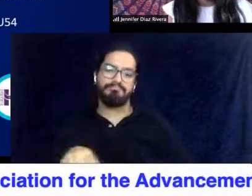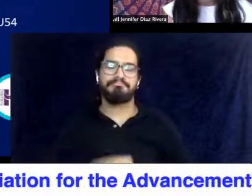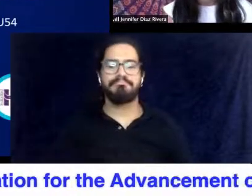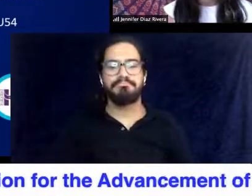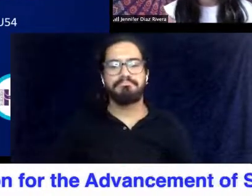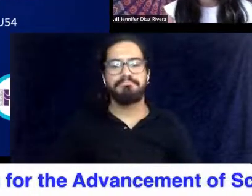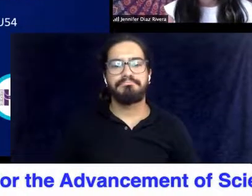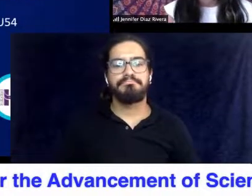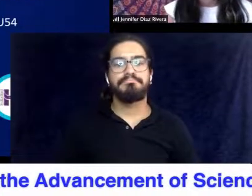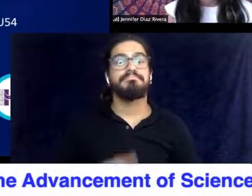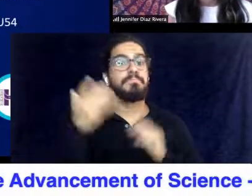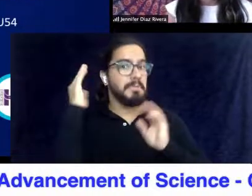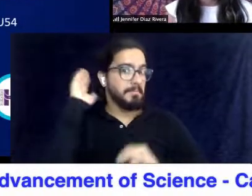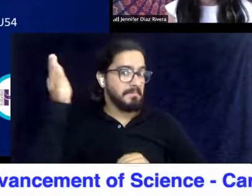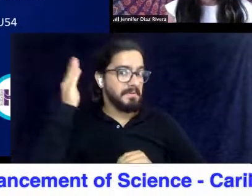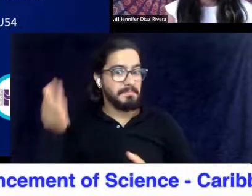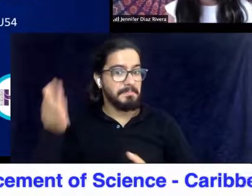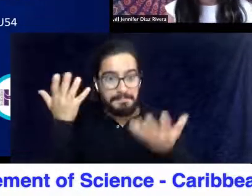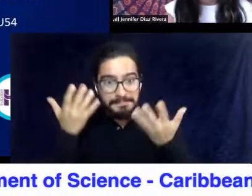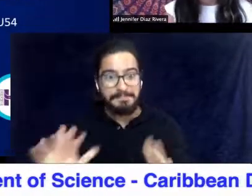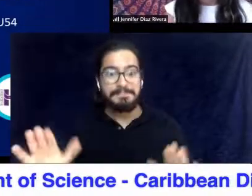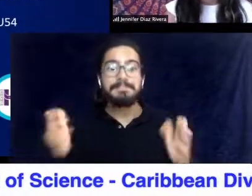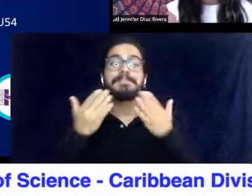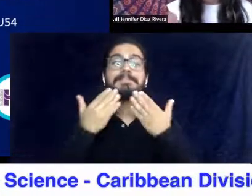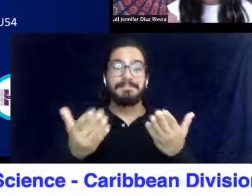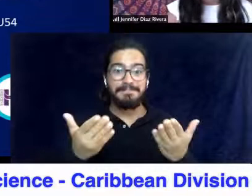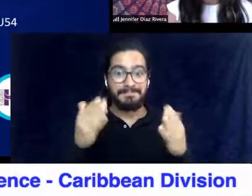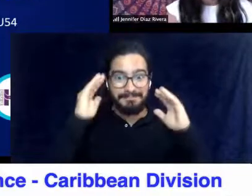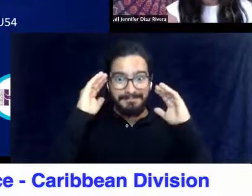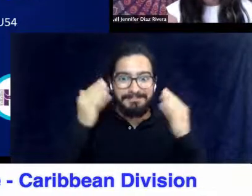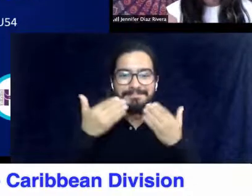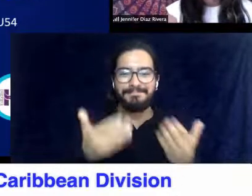This is my presentation. Thank you for your attention.